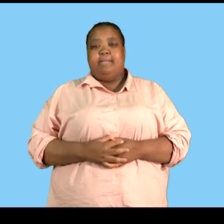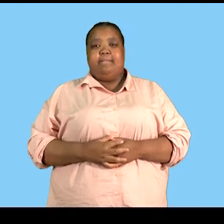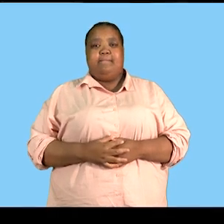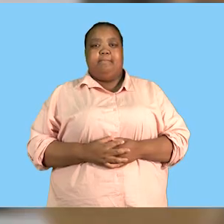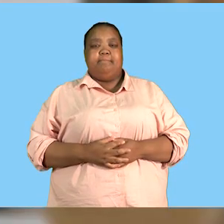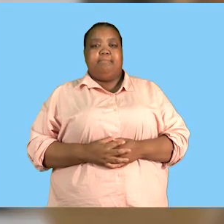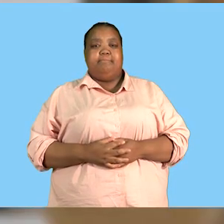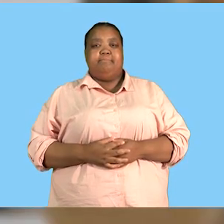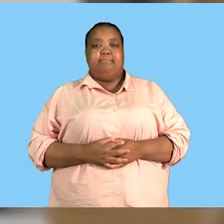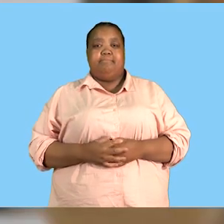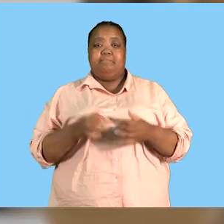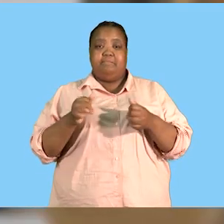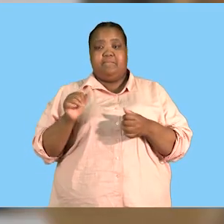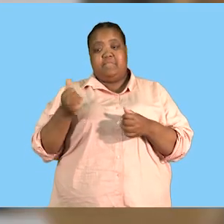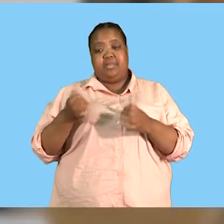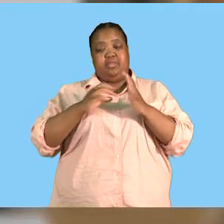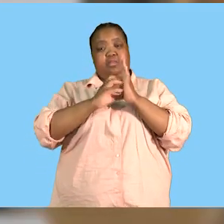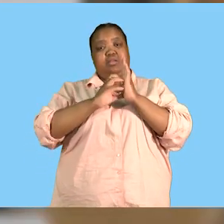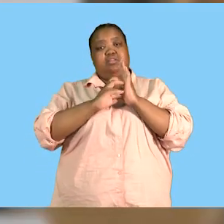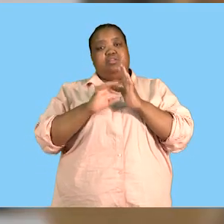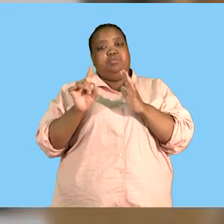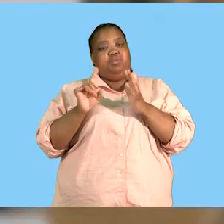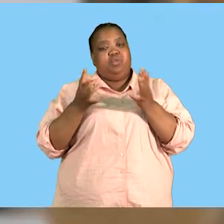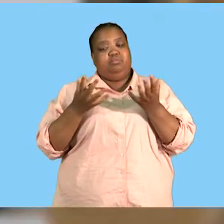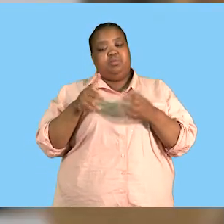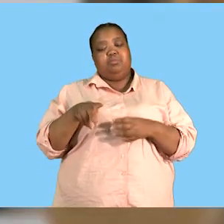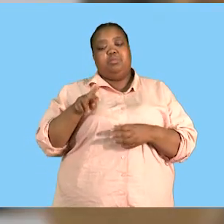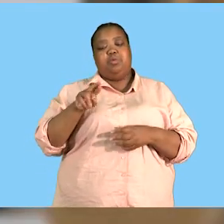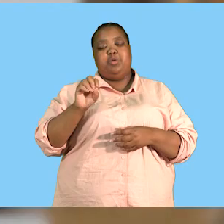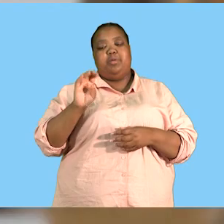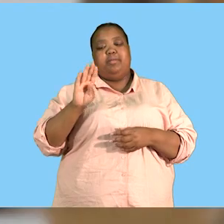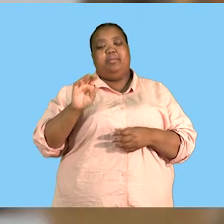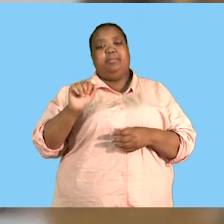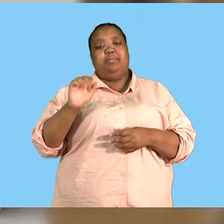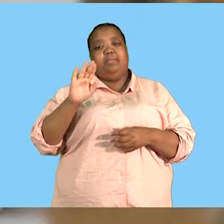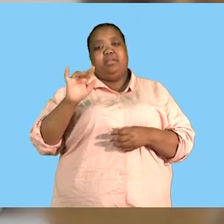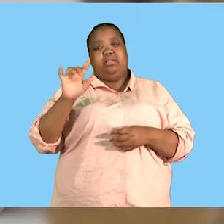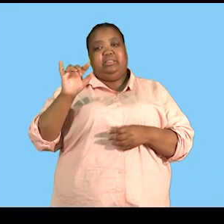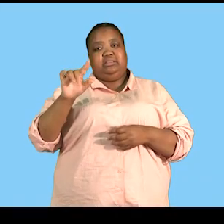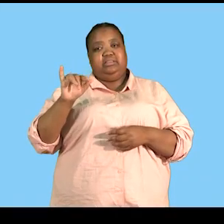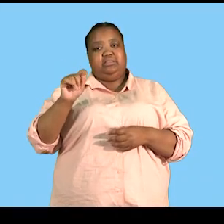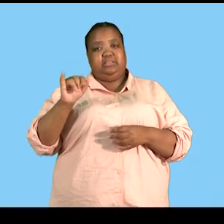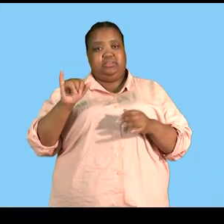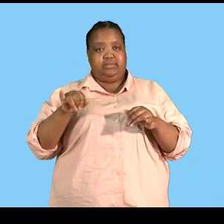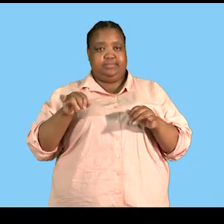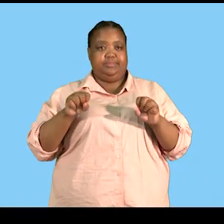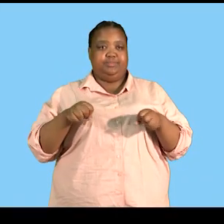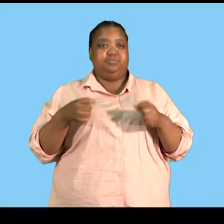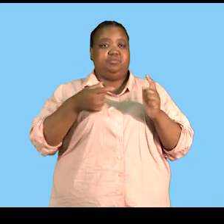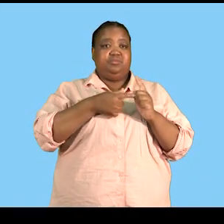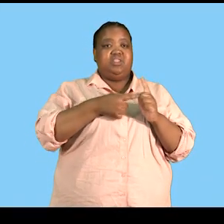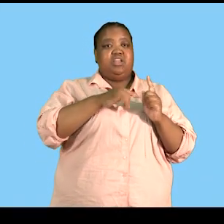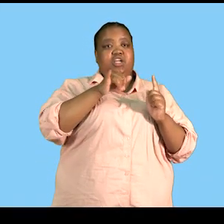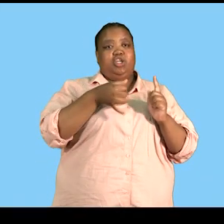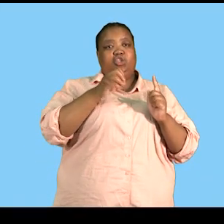2,56. Let's look at another example and do some probability. Now, Mr. Jonathan and his